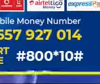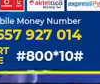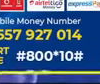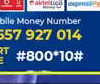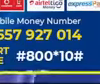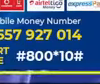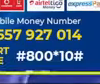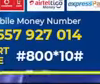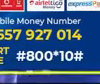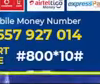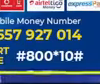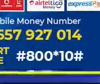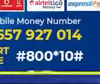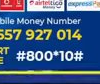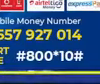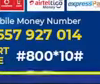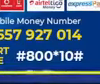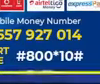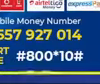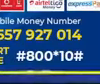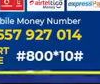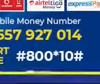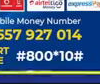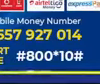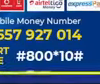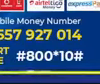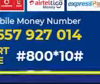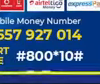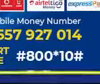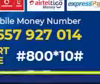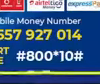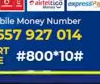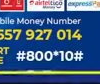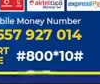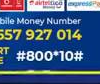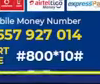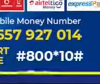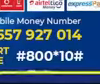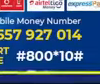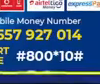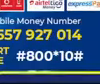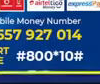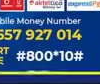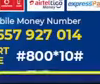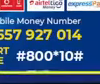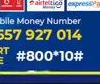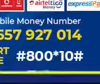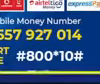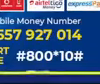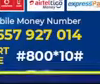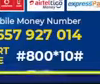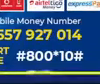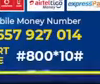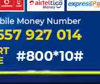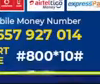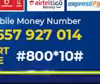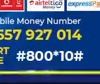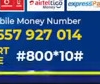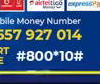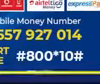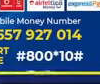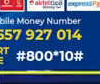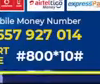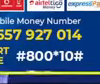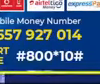of the internet. In the name of Jesus Christ, I speak over your seed that my God will bring multiplication in the name